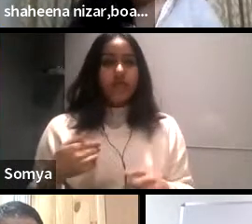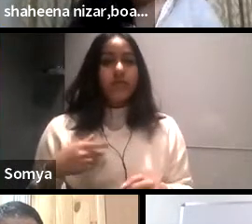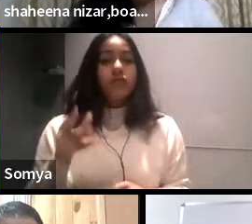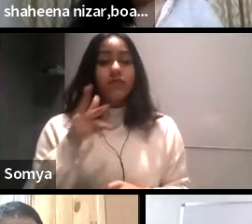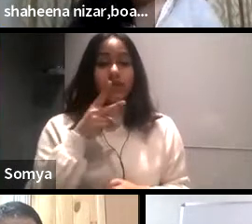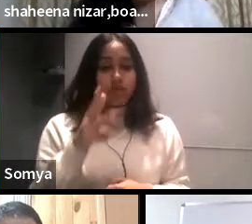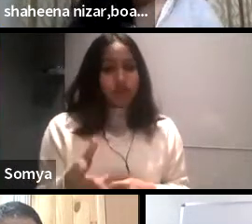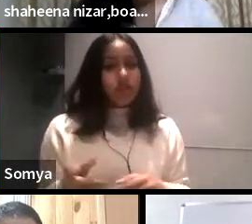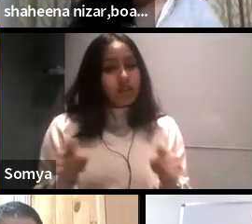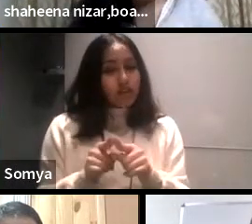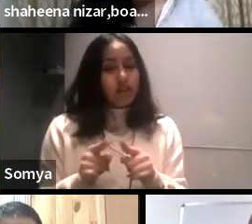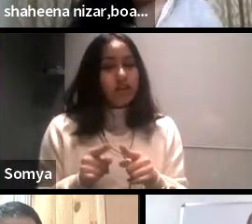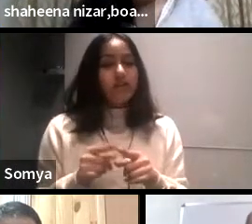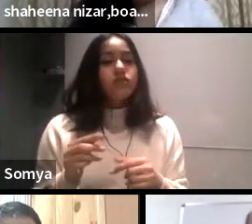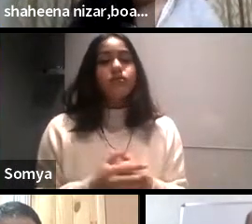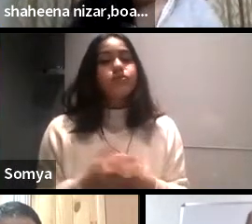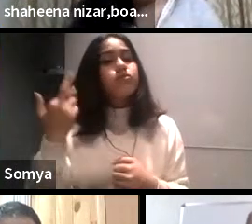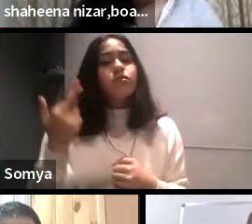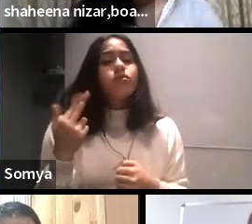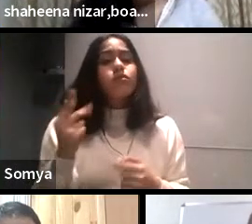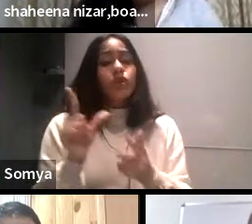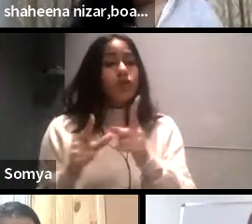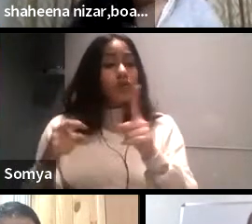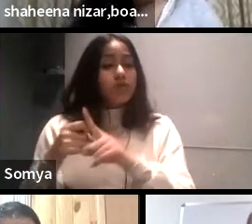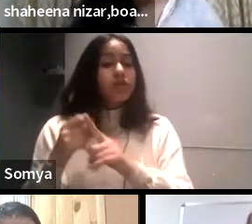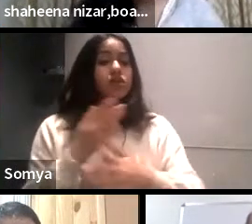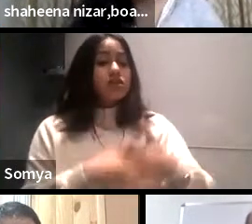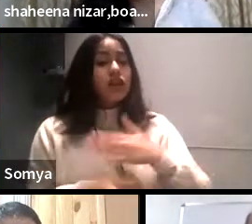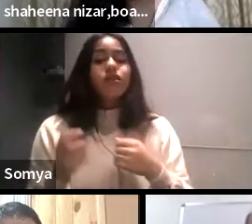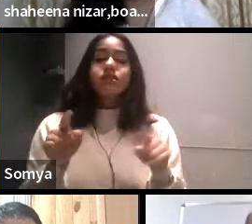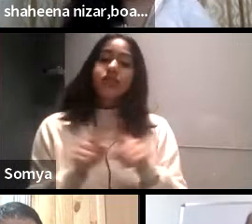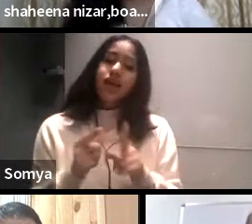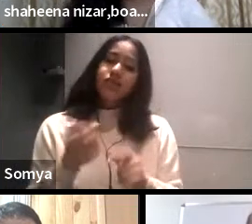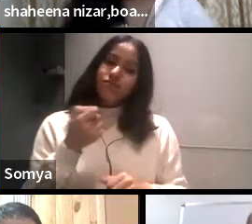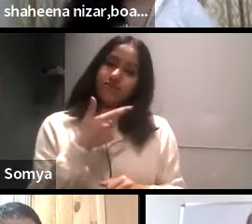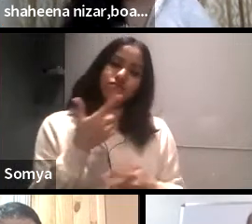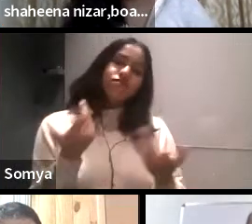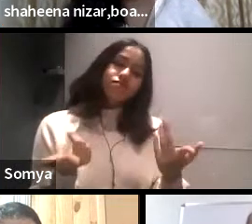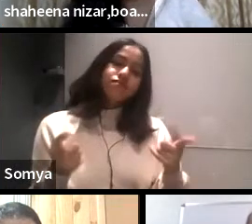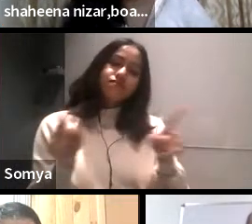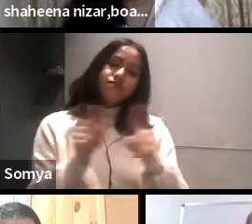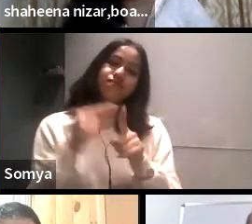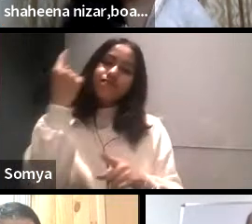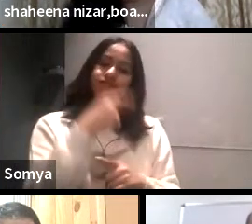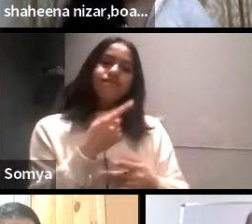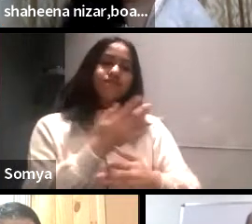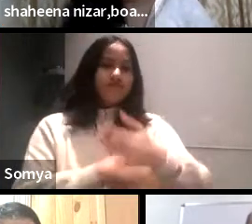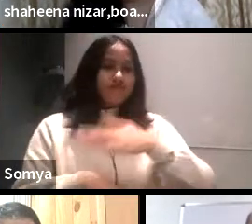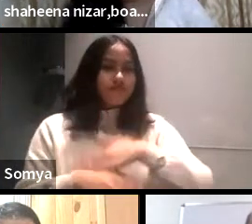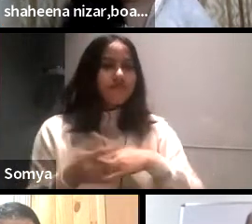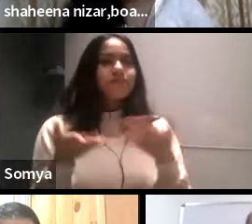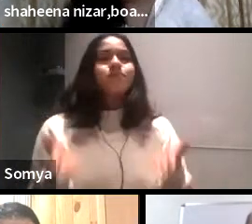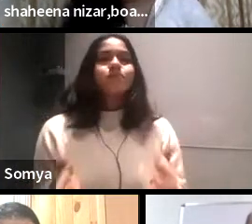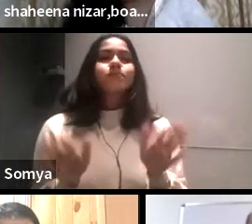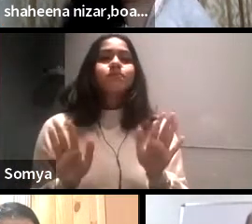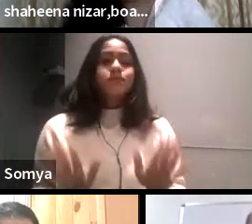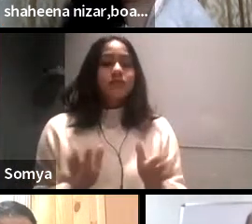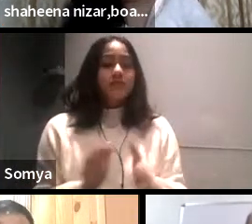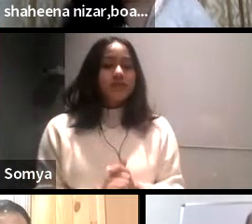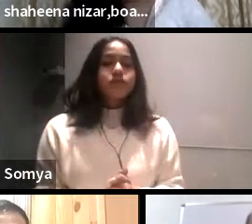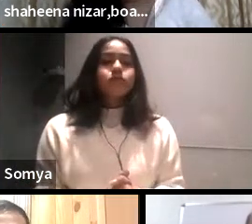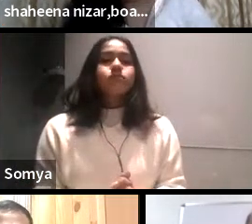because this Sarthak UK will try to get a smile in a differently abled face. That's our motto here.